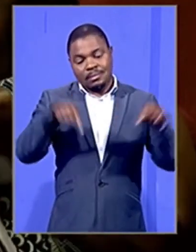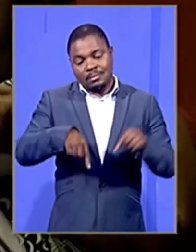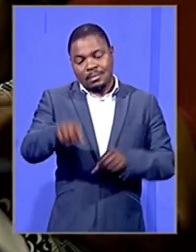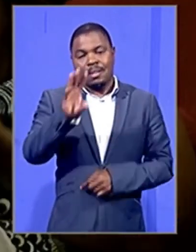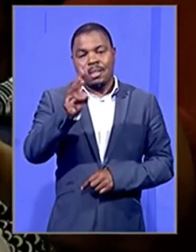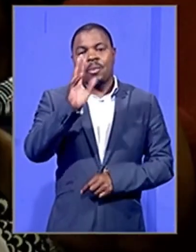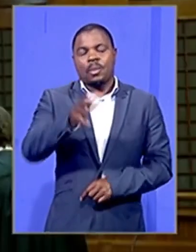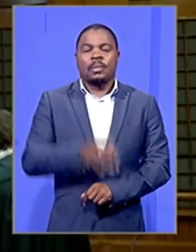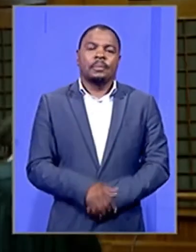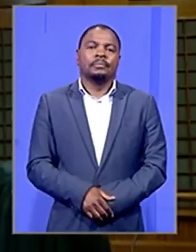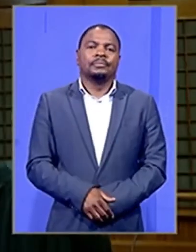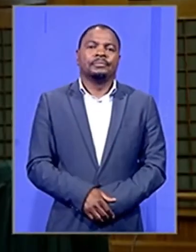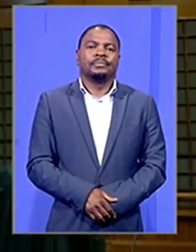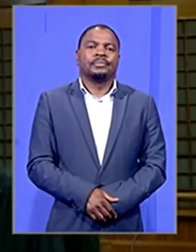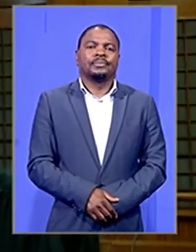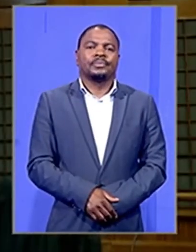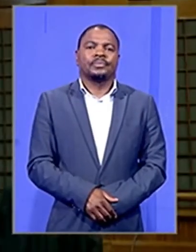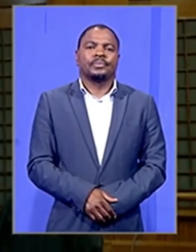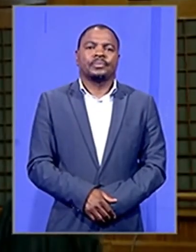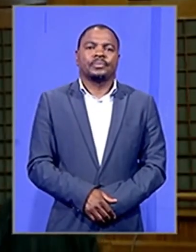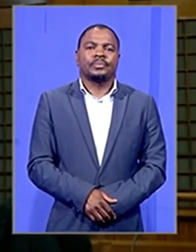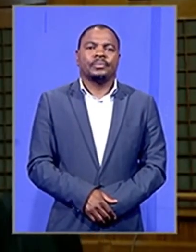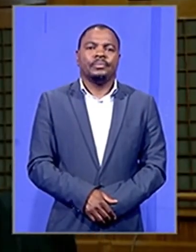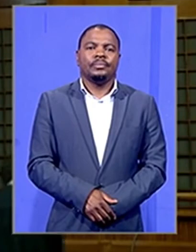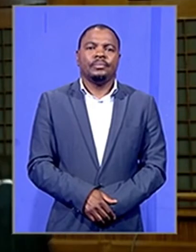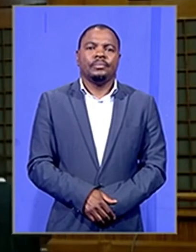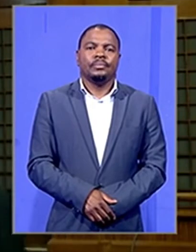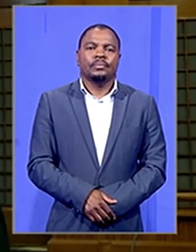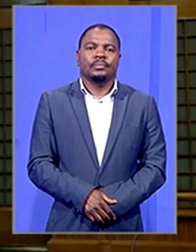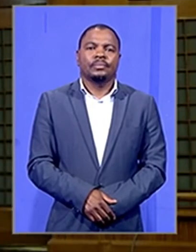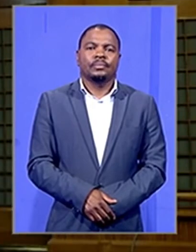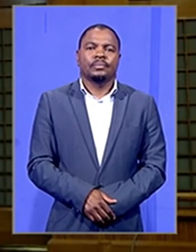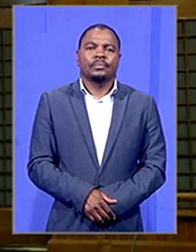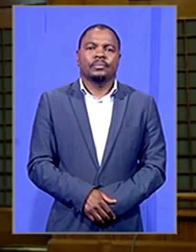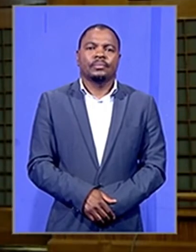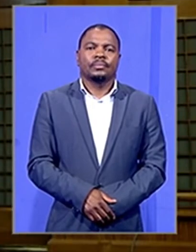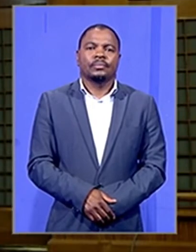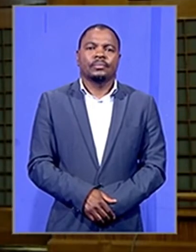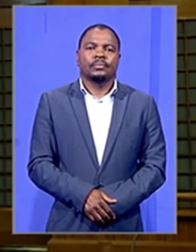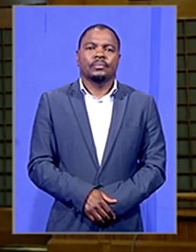Labone. Makgala Masiteng, SABC News, Bloemfontein.